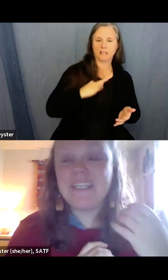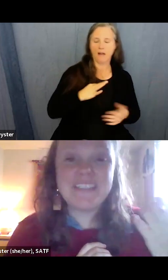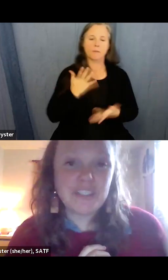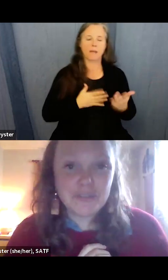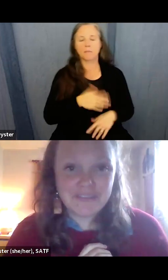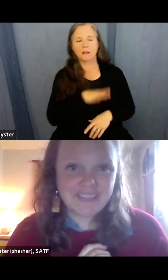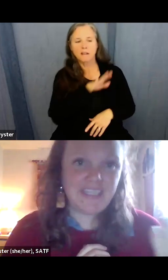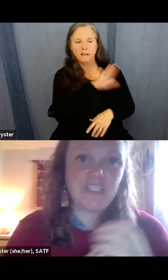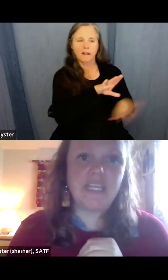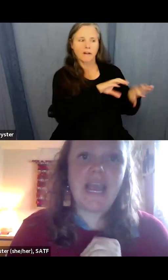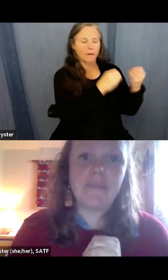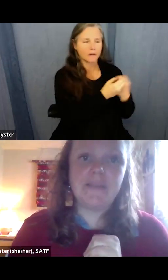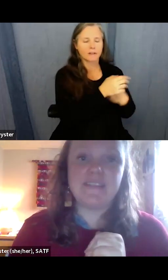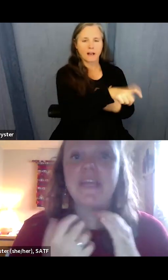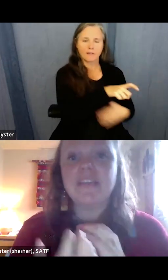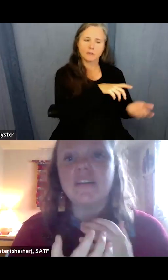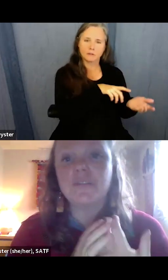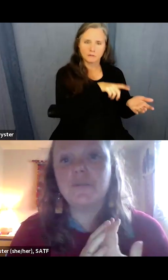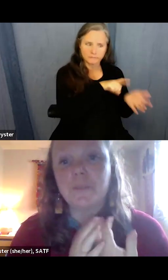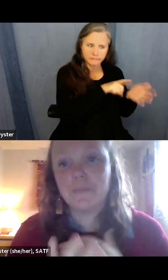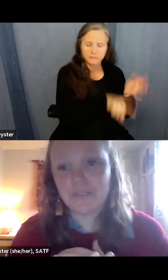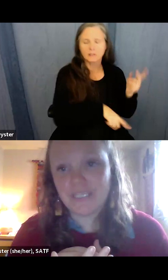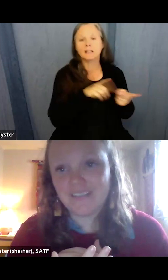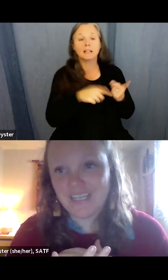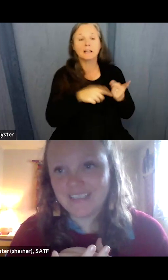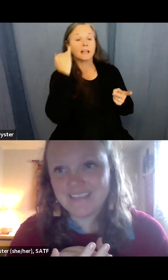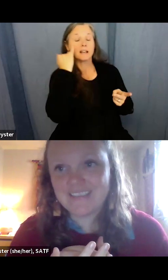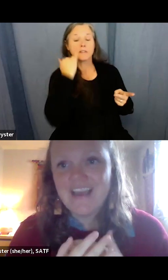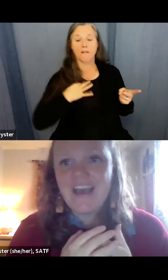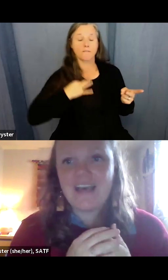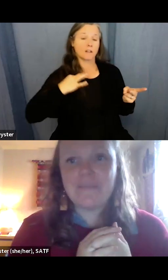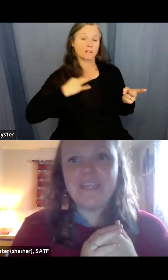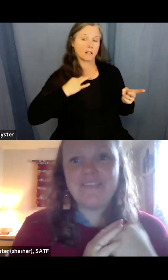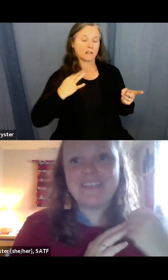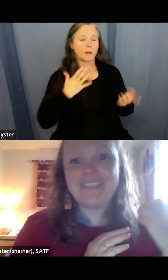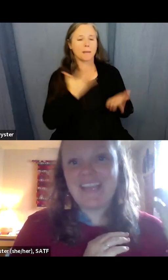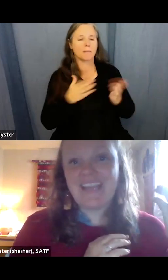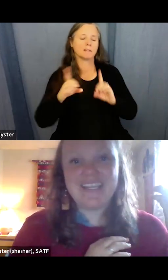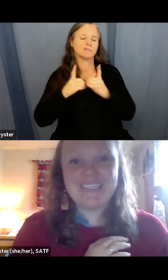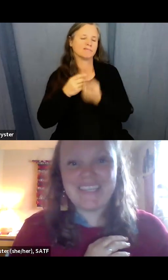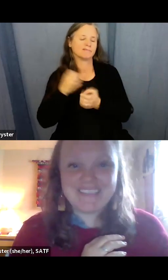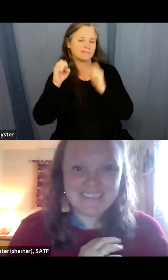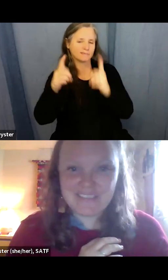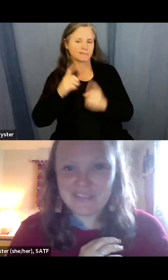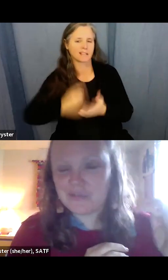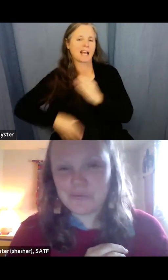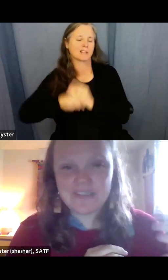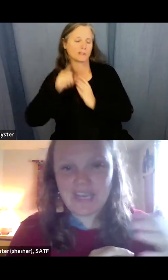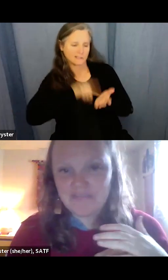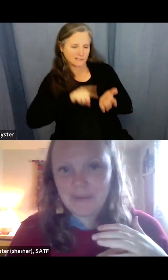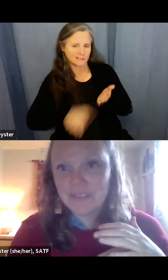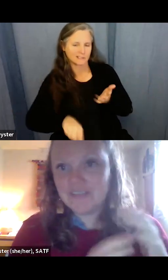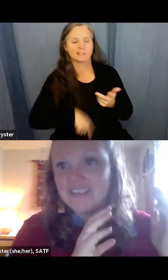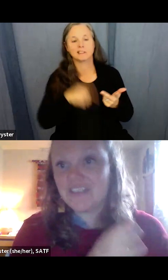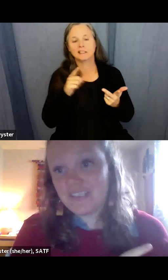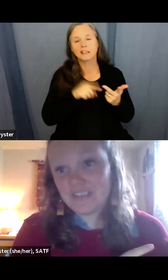there may be an additional investigation that happens depending on who perpetrated the violence. If it's a licensed school